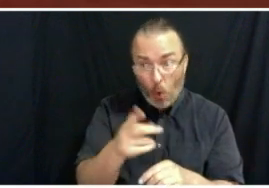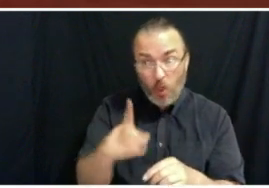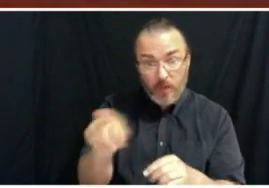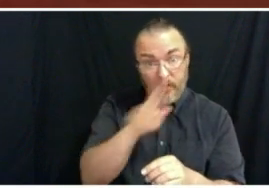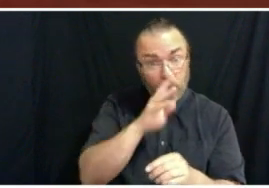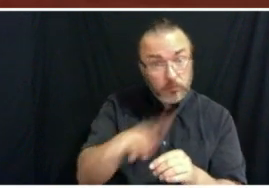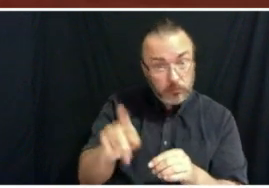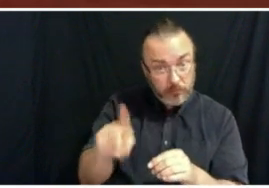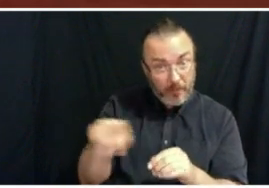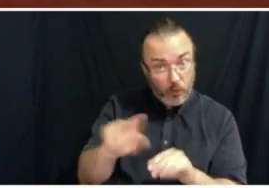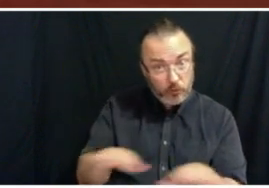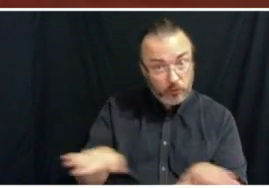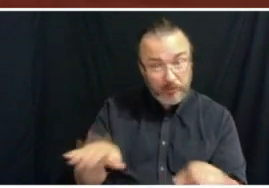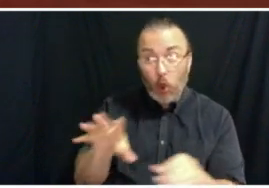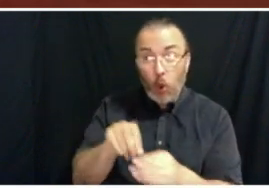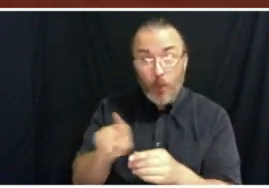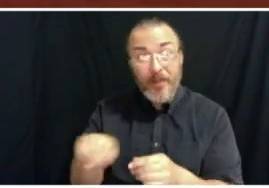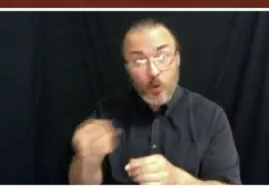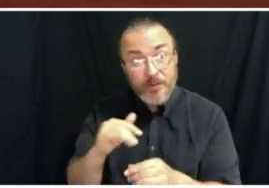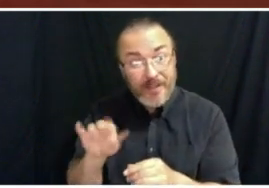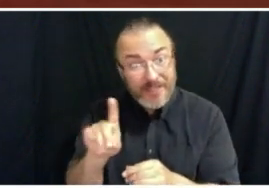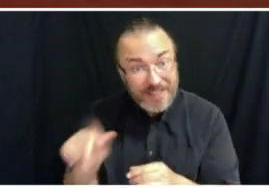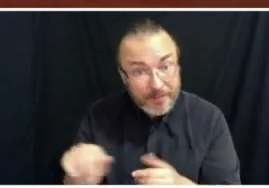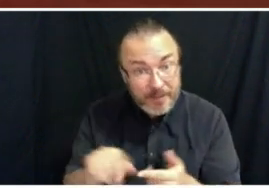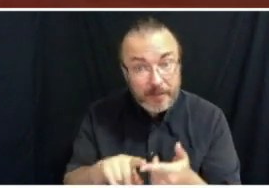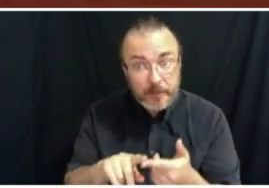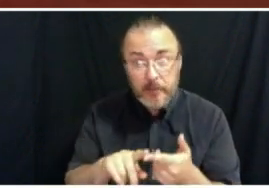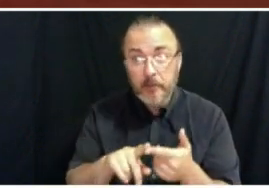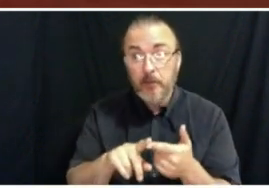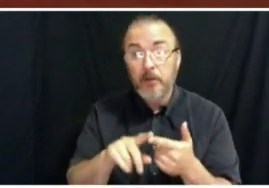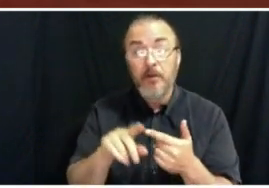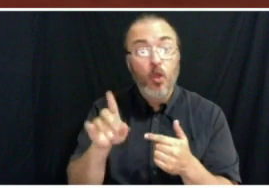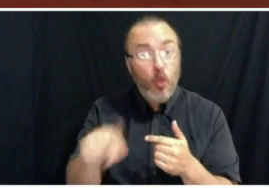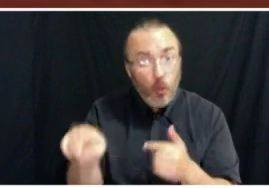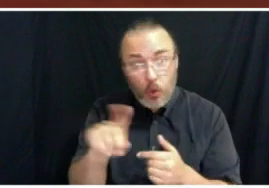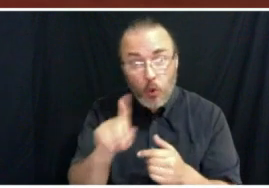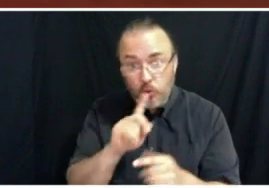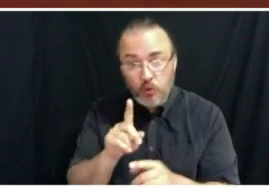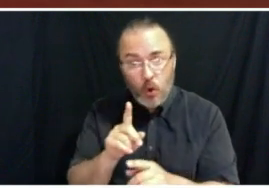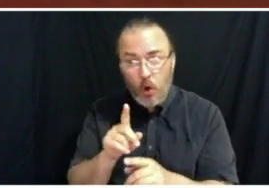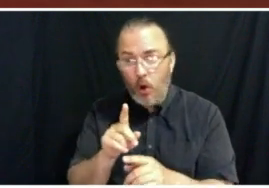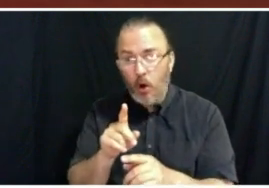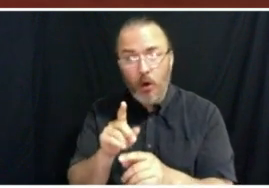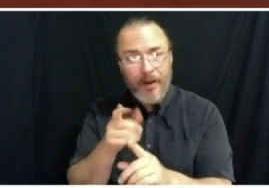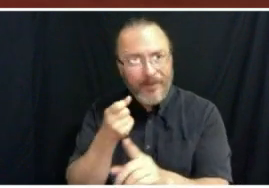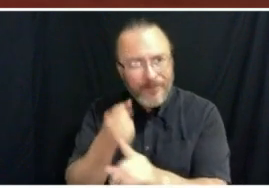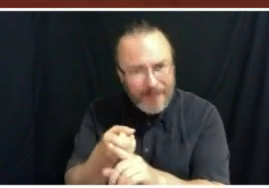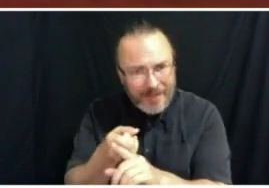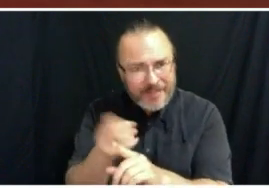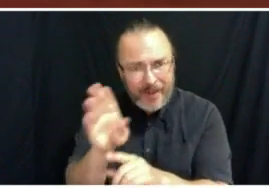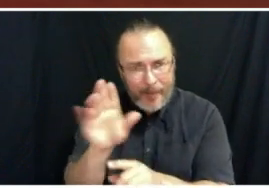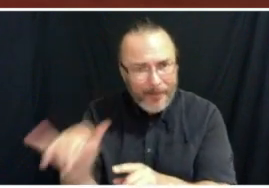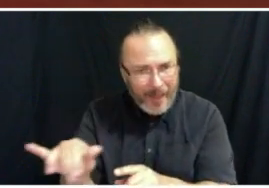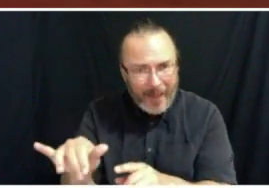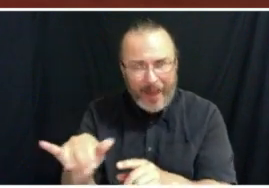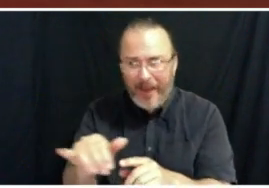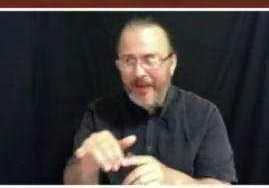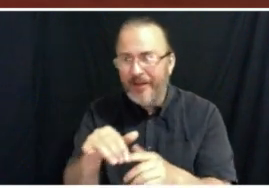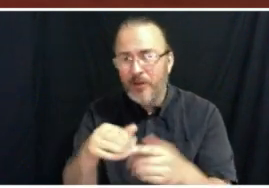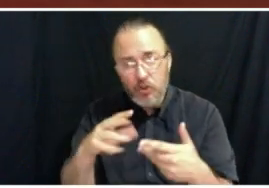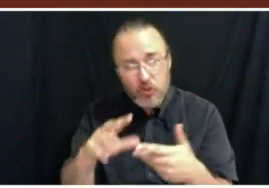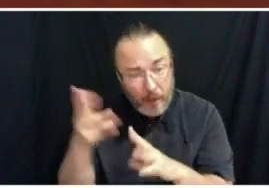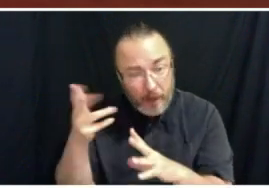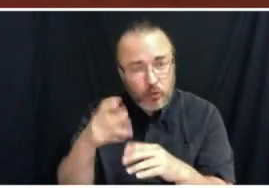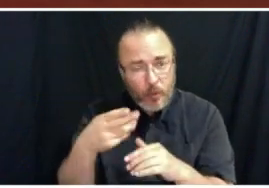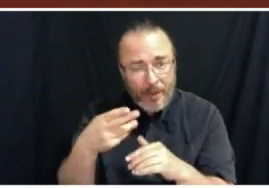with disabilities, those living in conflict-affected areas or impacted by a crisis or HIV,